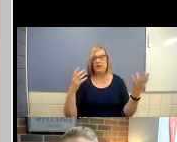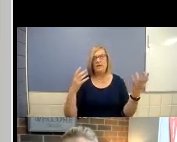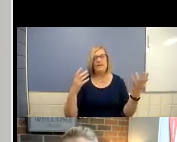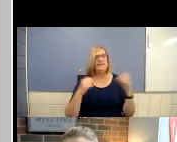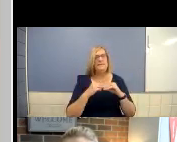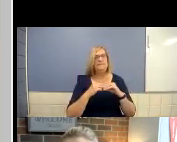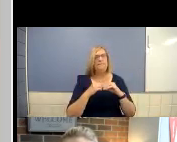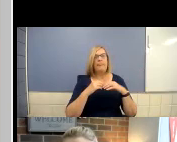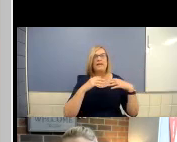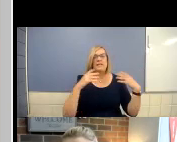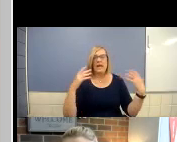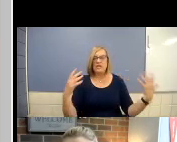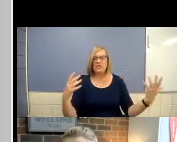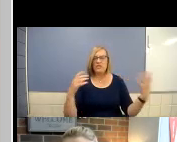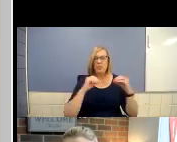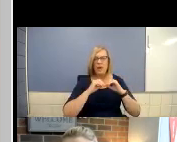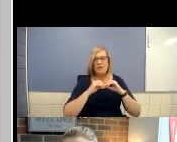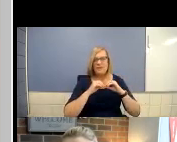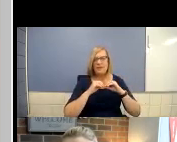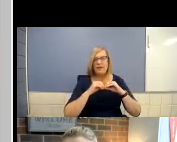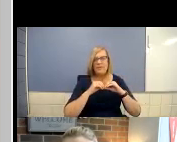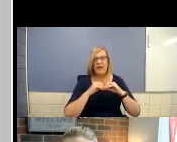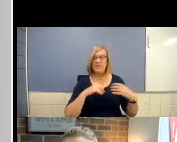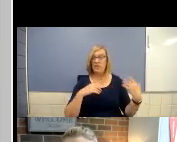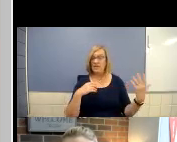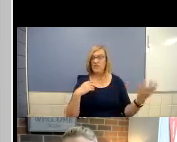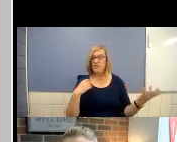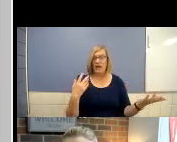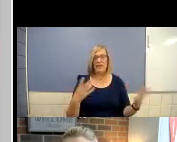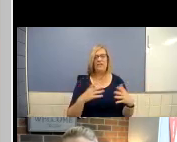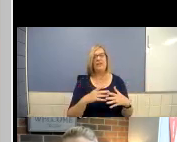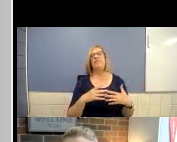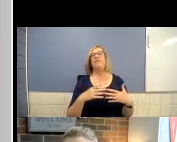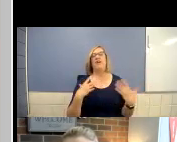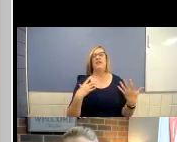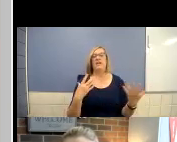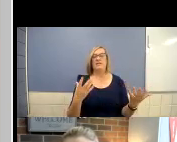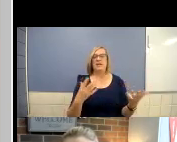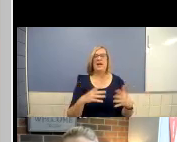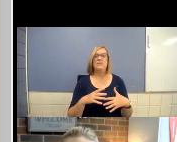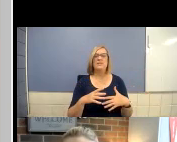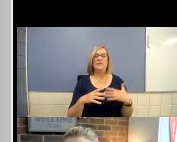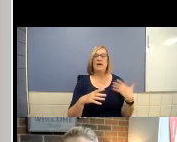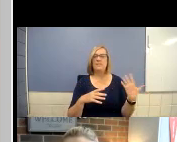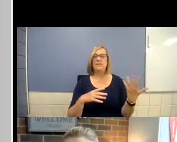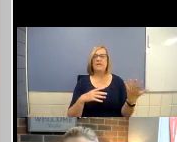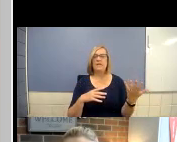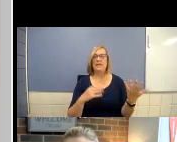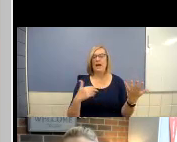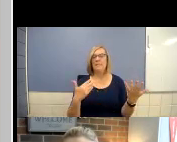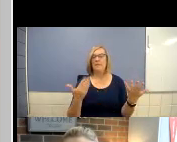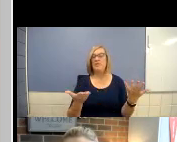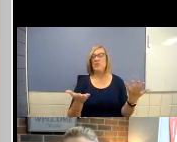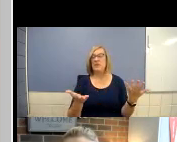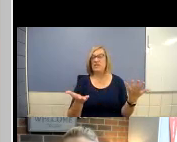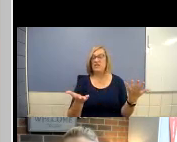good taste for what ASL classes are like. They're very fun and exciting. I would say that,